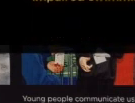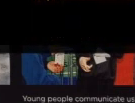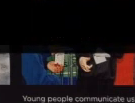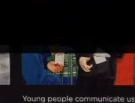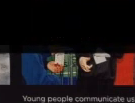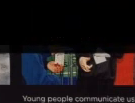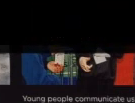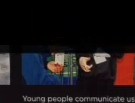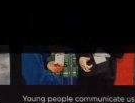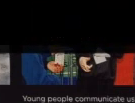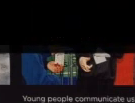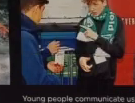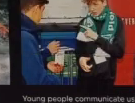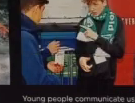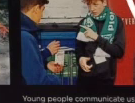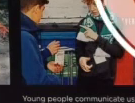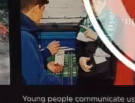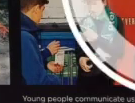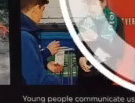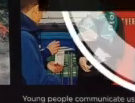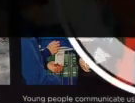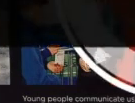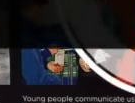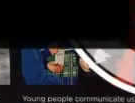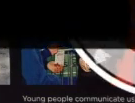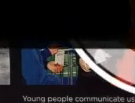promoting visually impaired swimming.